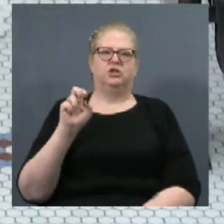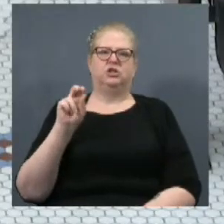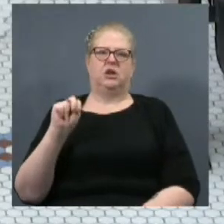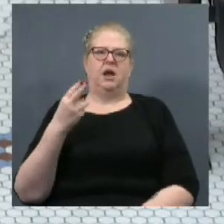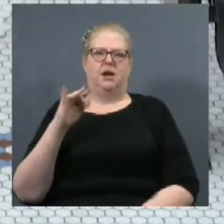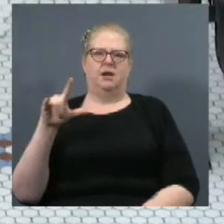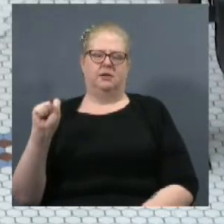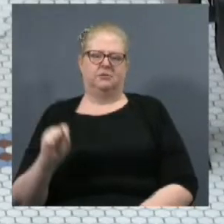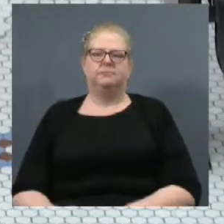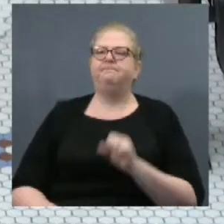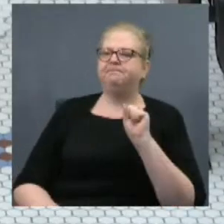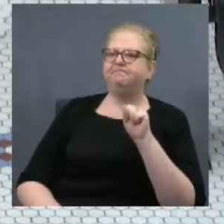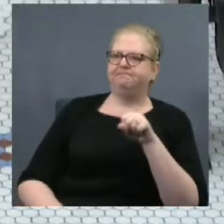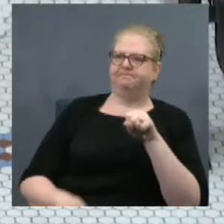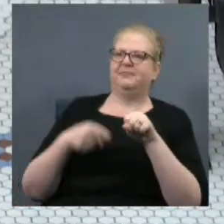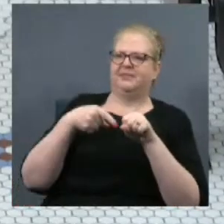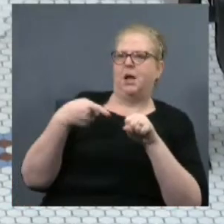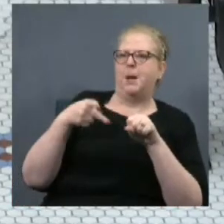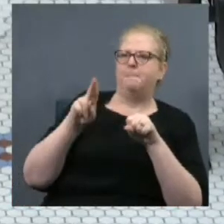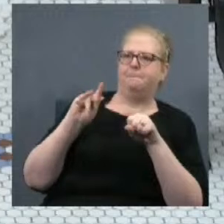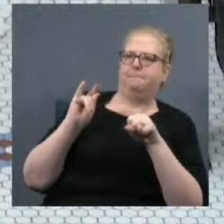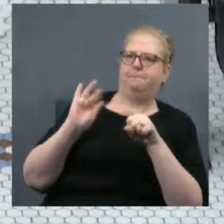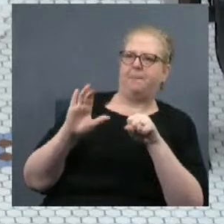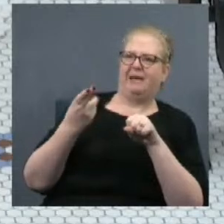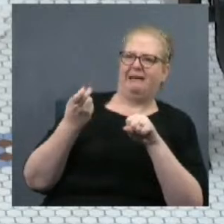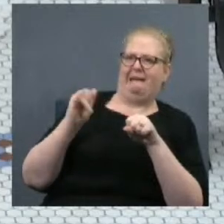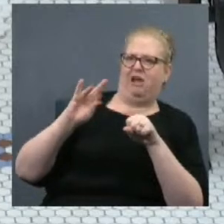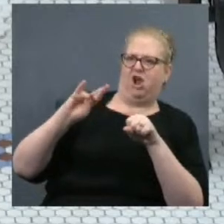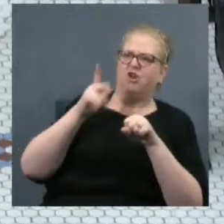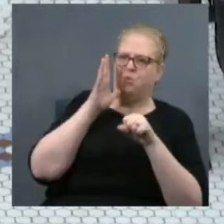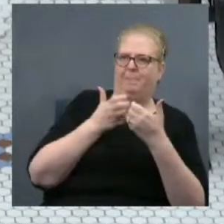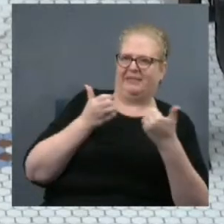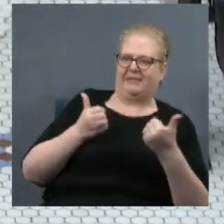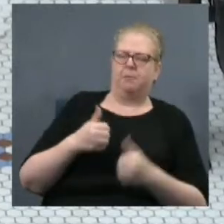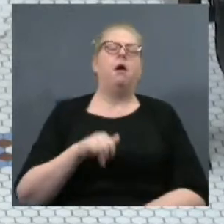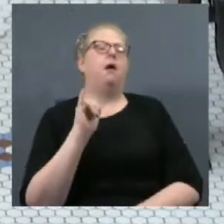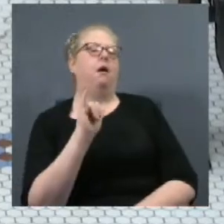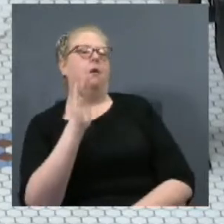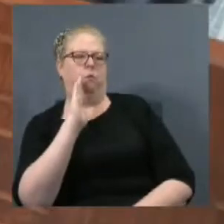so it'll be. So it will be separate? Yes, ma'am. Okay. All right.